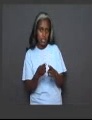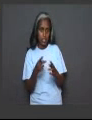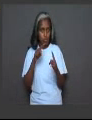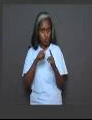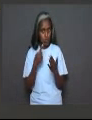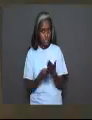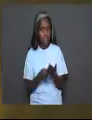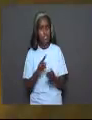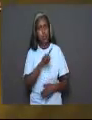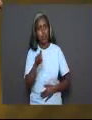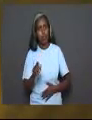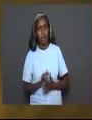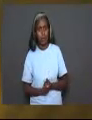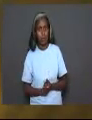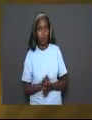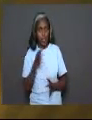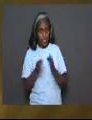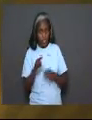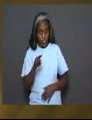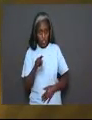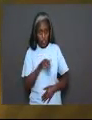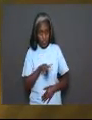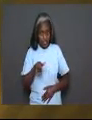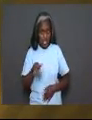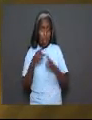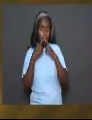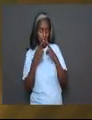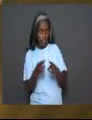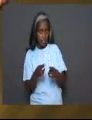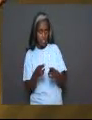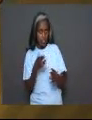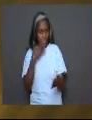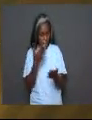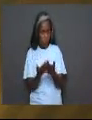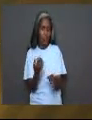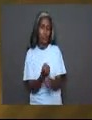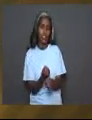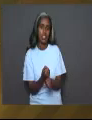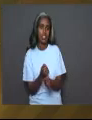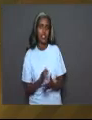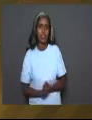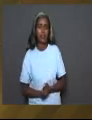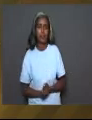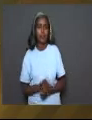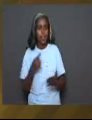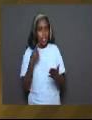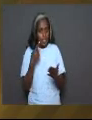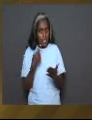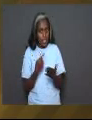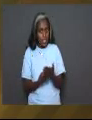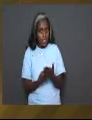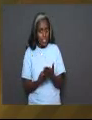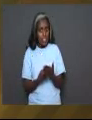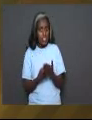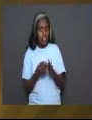problem. If you got the same answer, good work. It is fun to